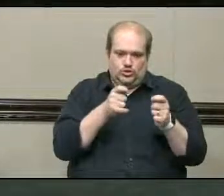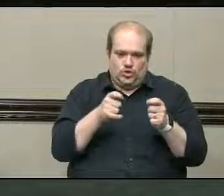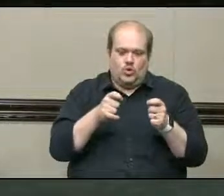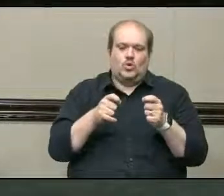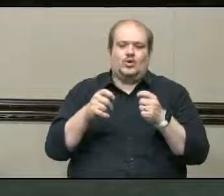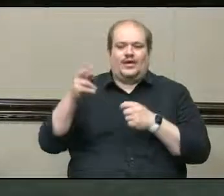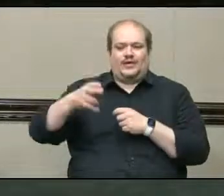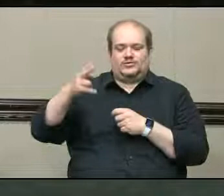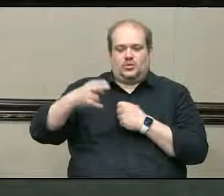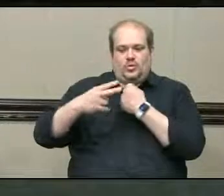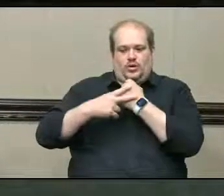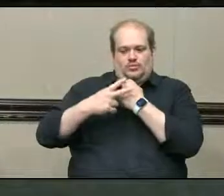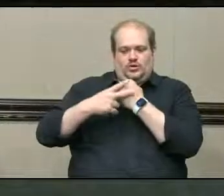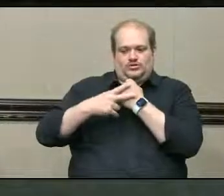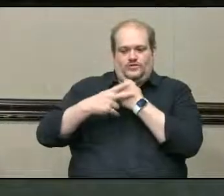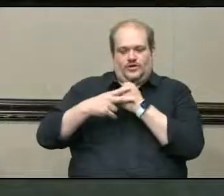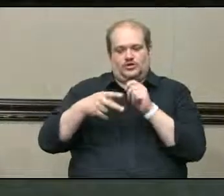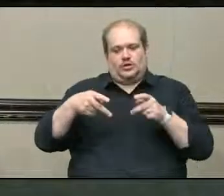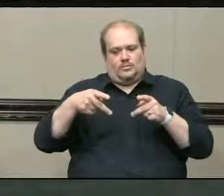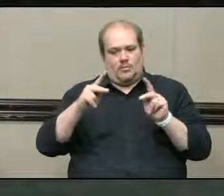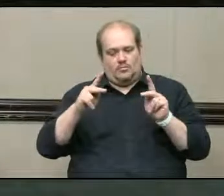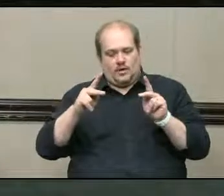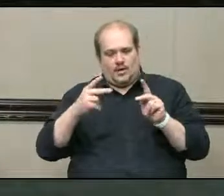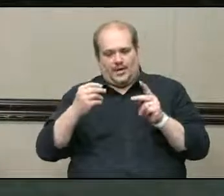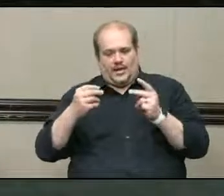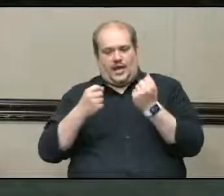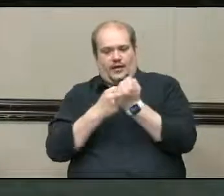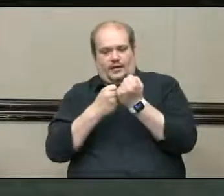preservation, permitting, and enforcement?